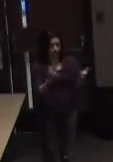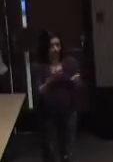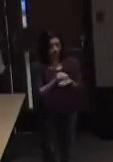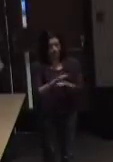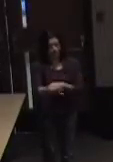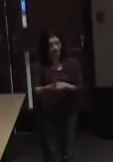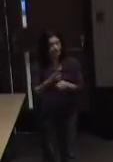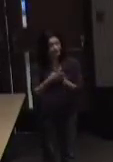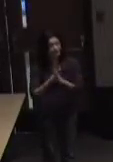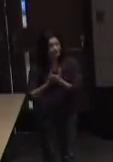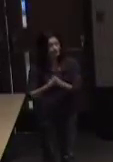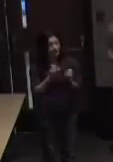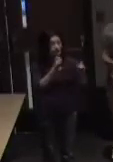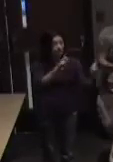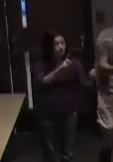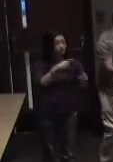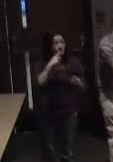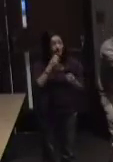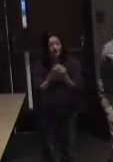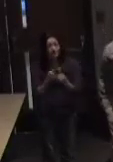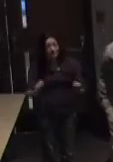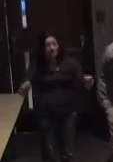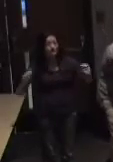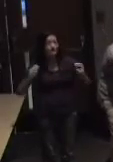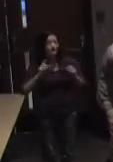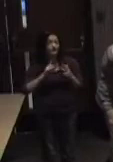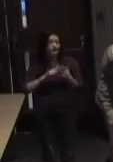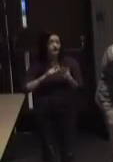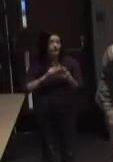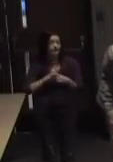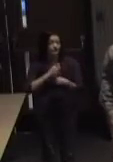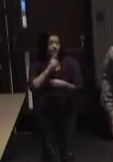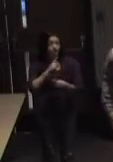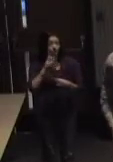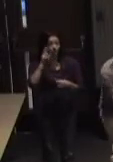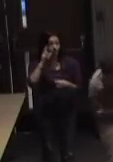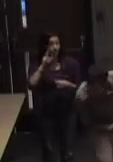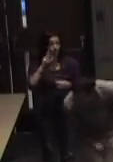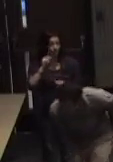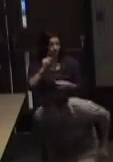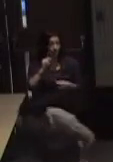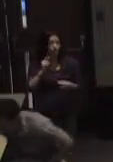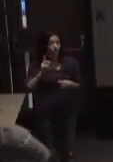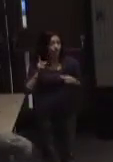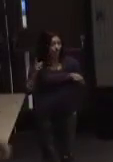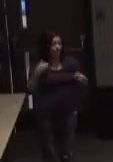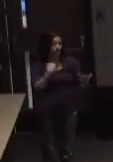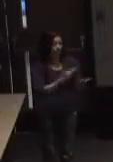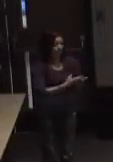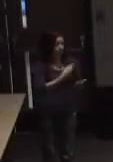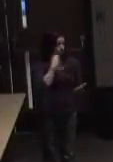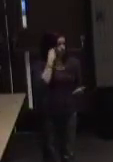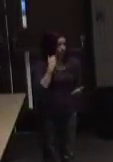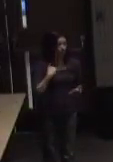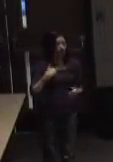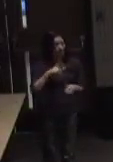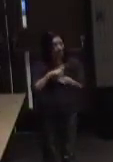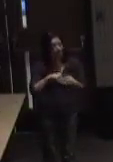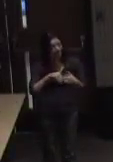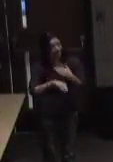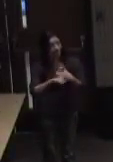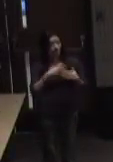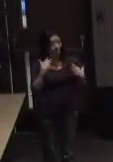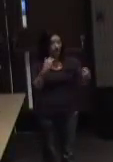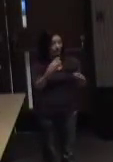it's education or public safety or making sure that when our veterans return home, they have access to health care, and they